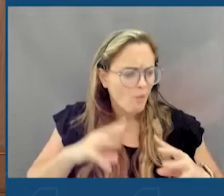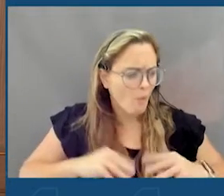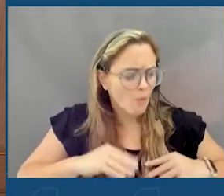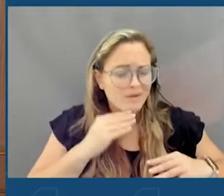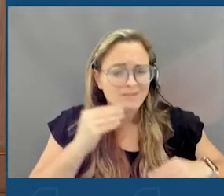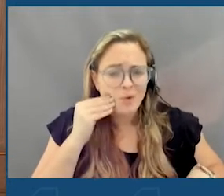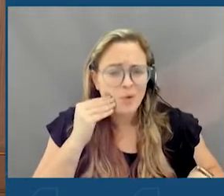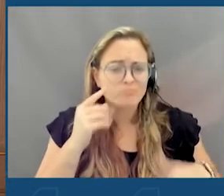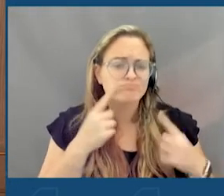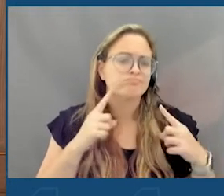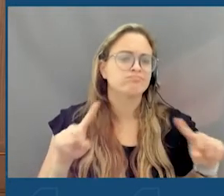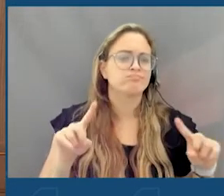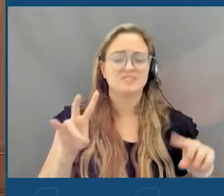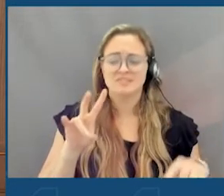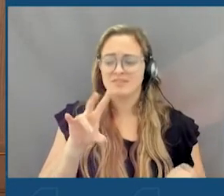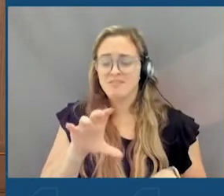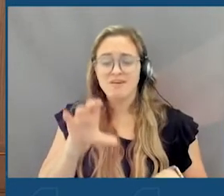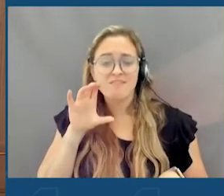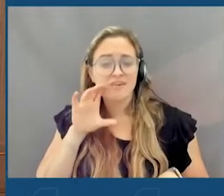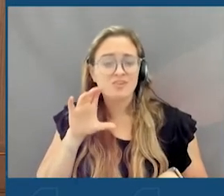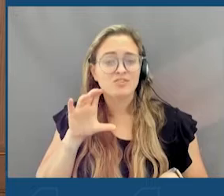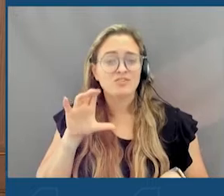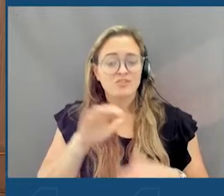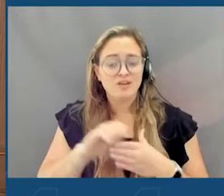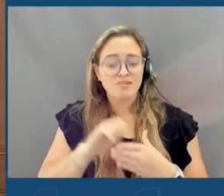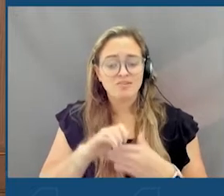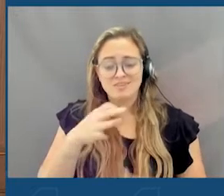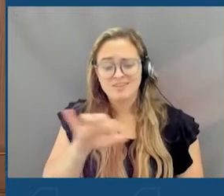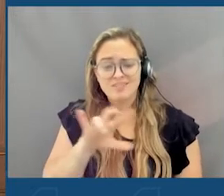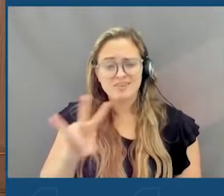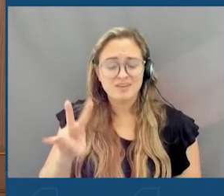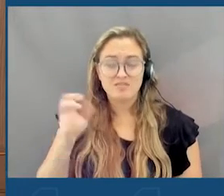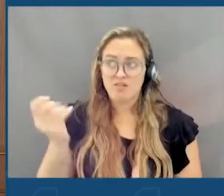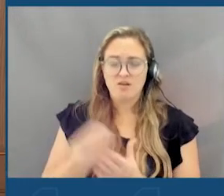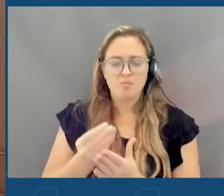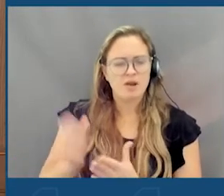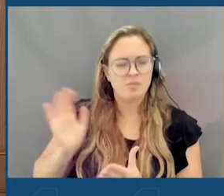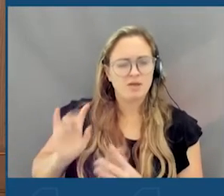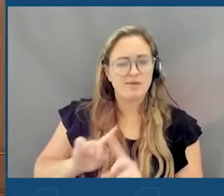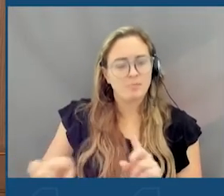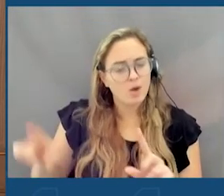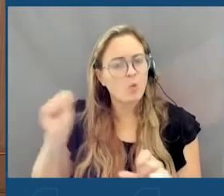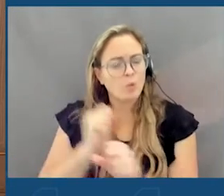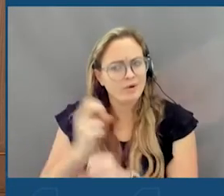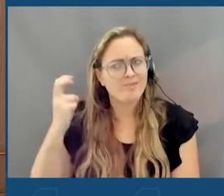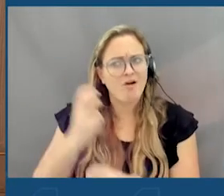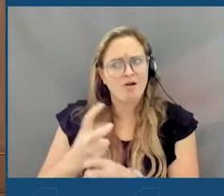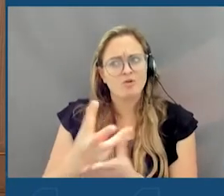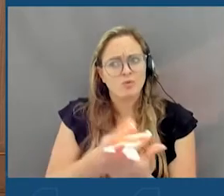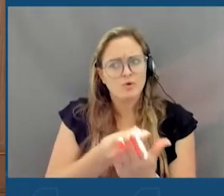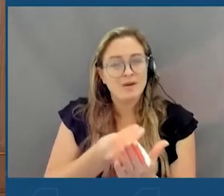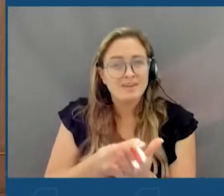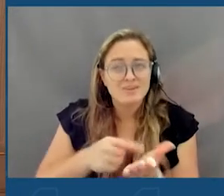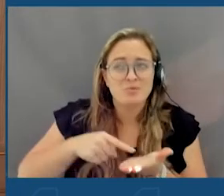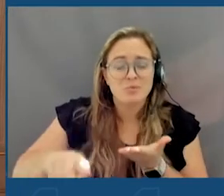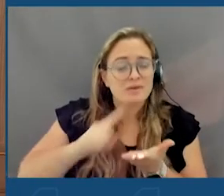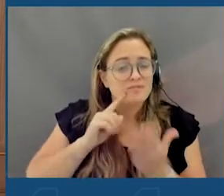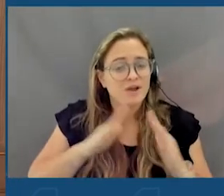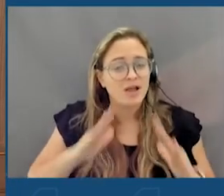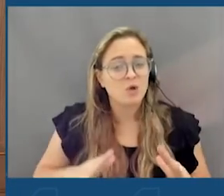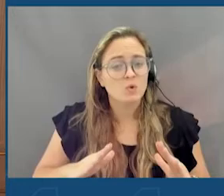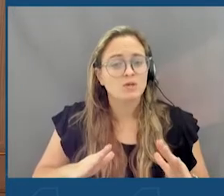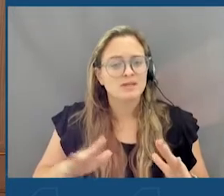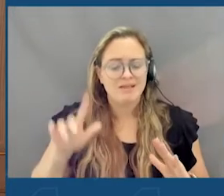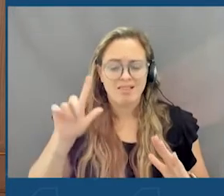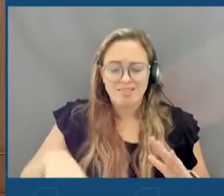the home for $7,500 in 1957. That was a lot of money back then, but they worked hard to have that. And tragically later, that